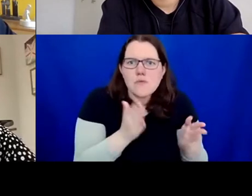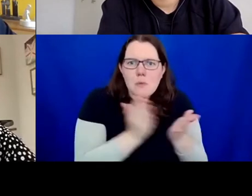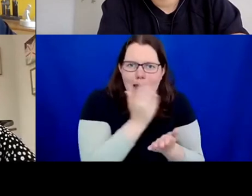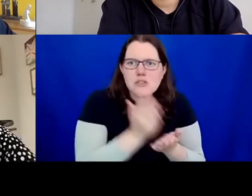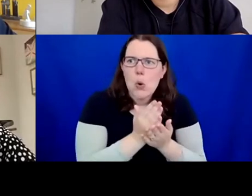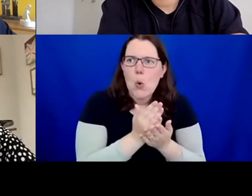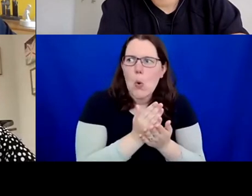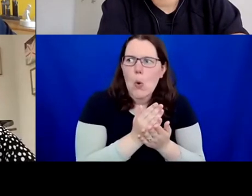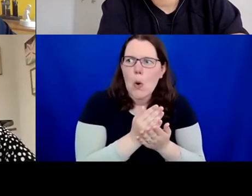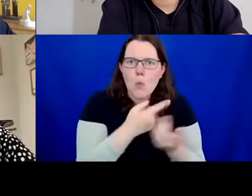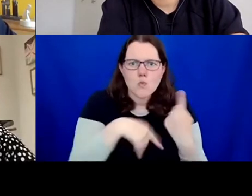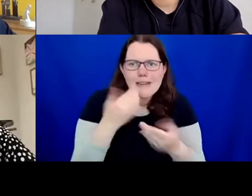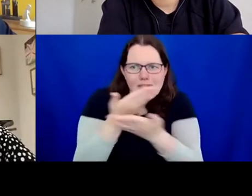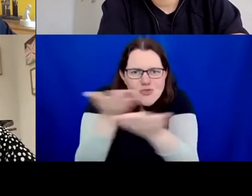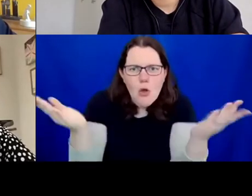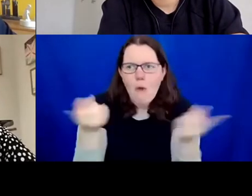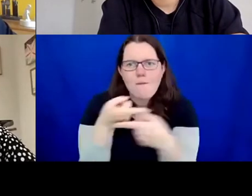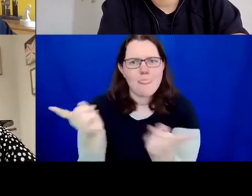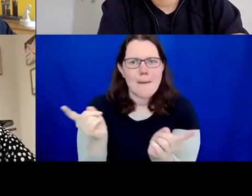serve.